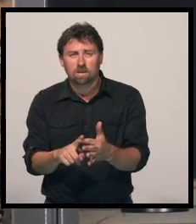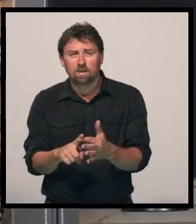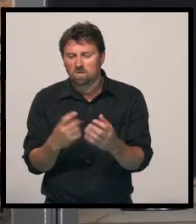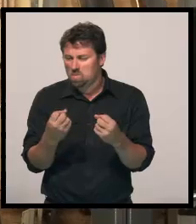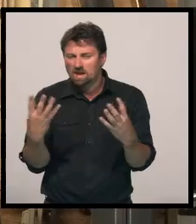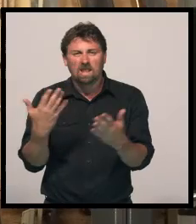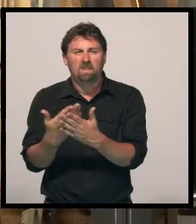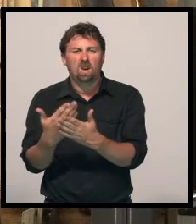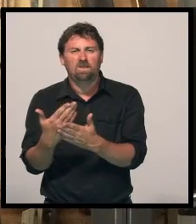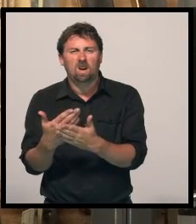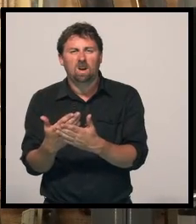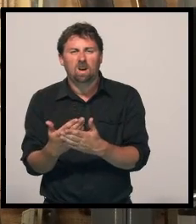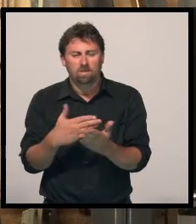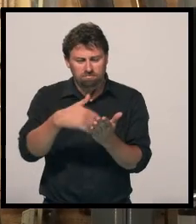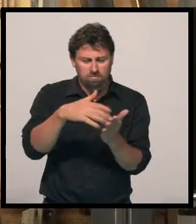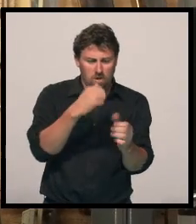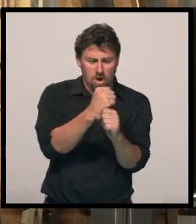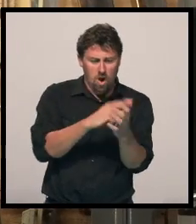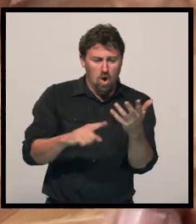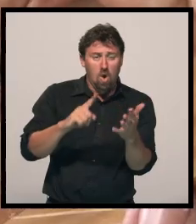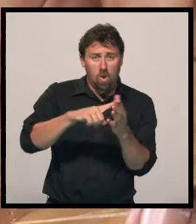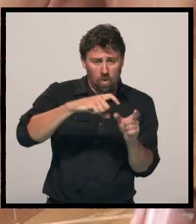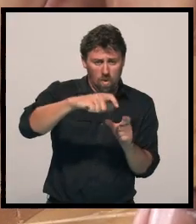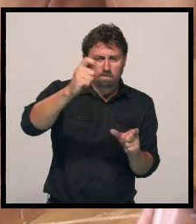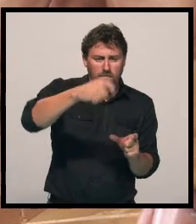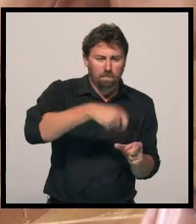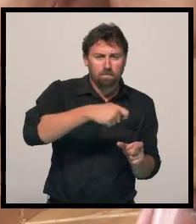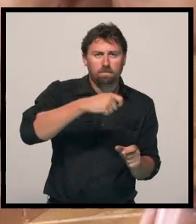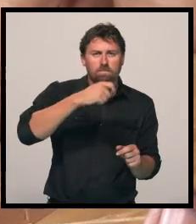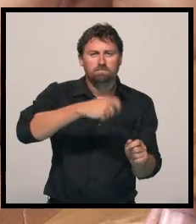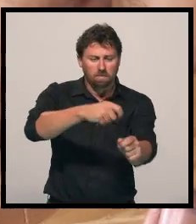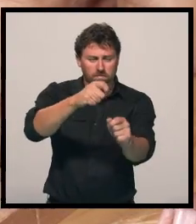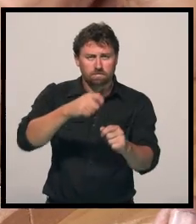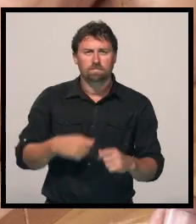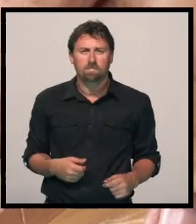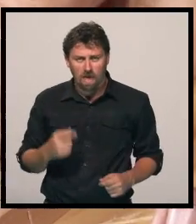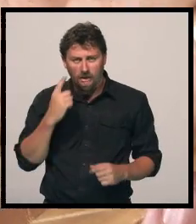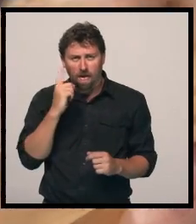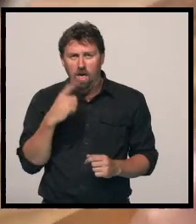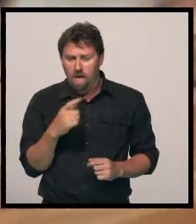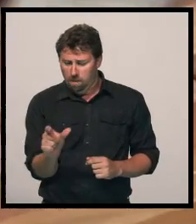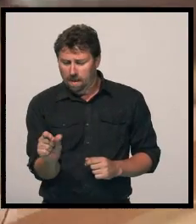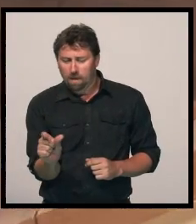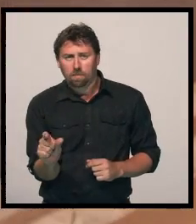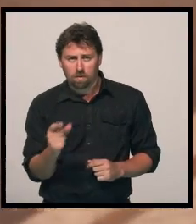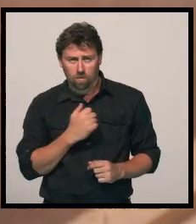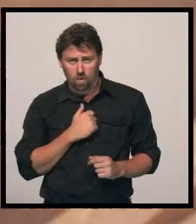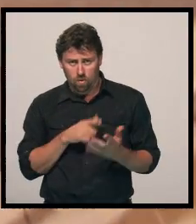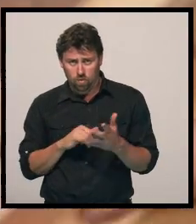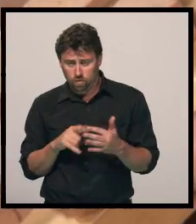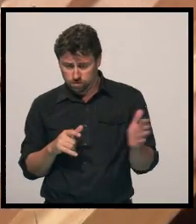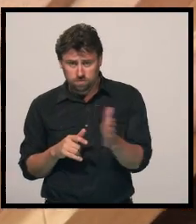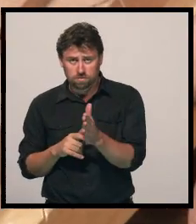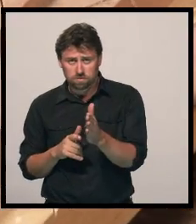waste, glued 1 bit in and nailed it, and then you get the thickness of the timber you're using, hold it